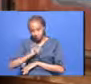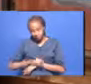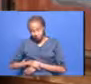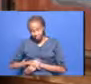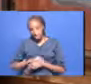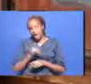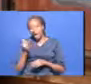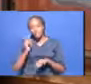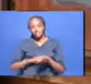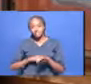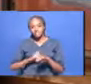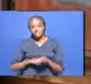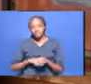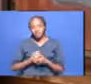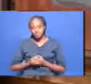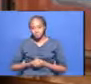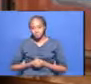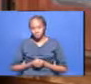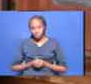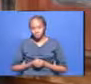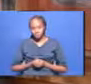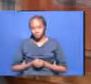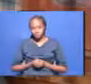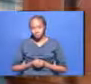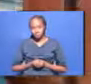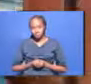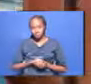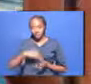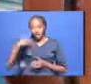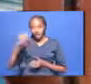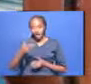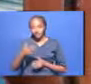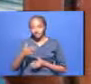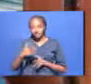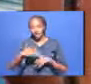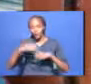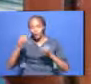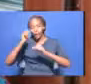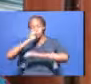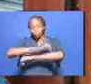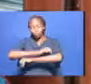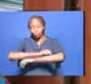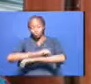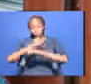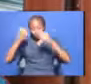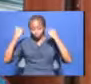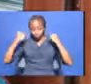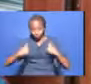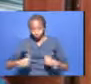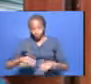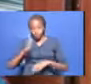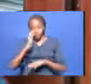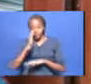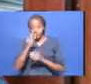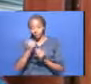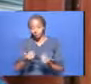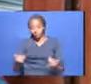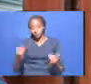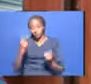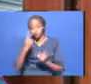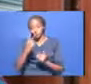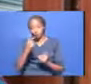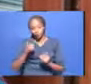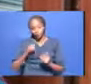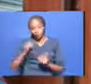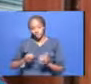sometimes. And after that, I went to school. I have four children, two daughters and three